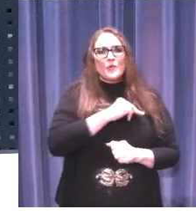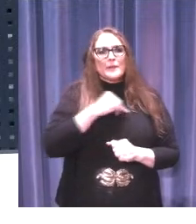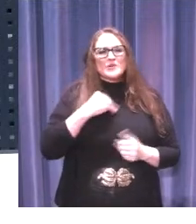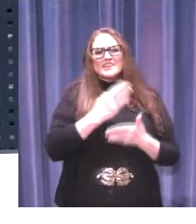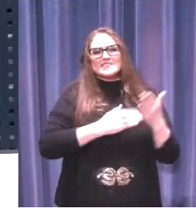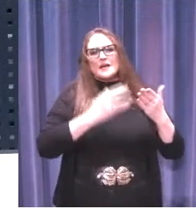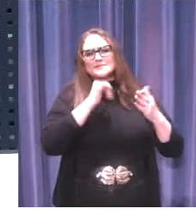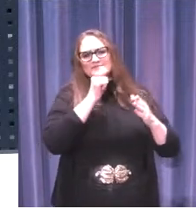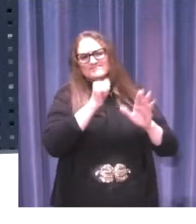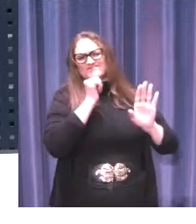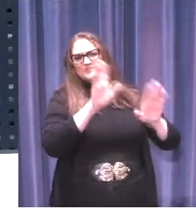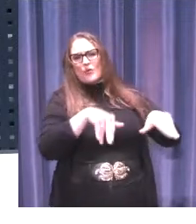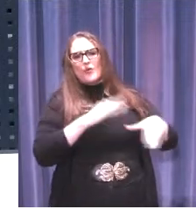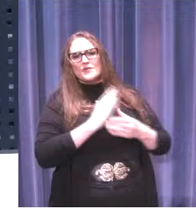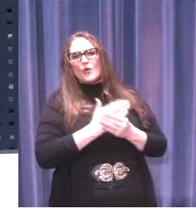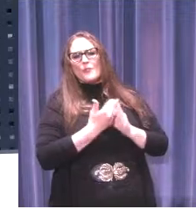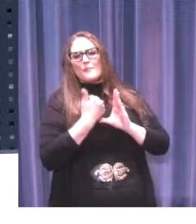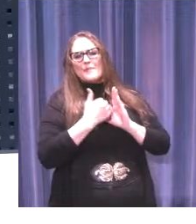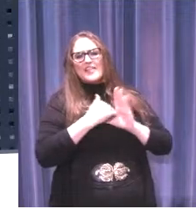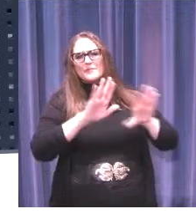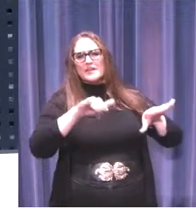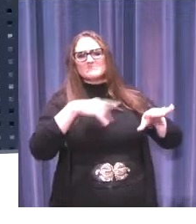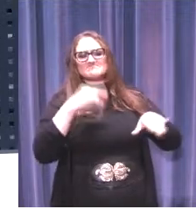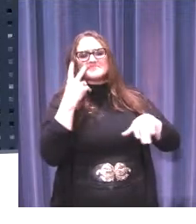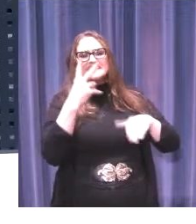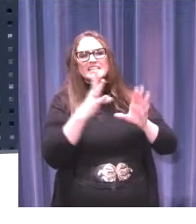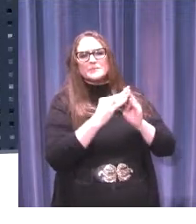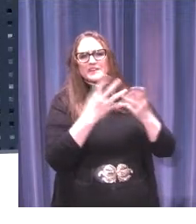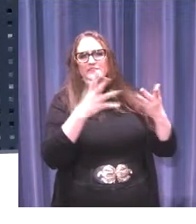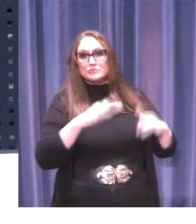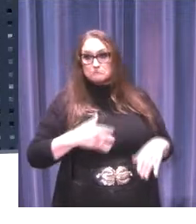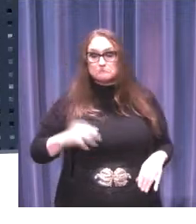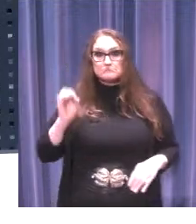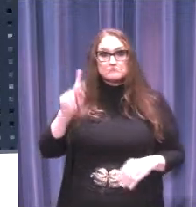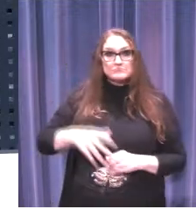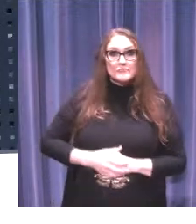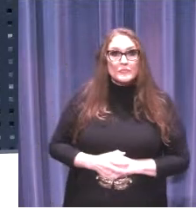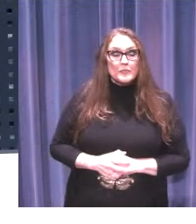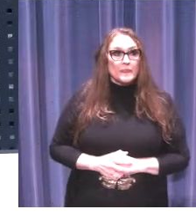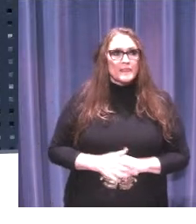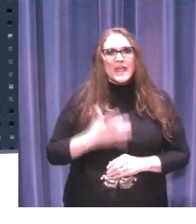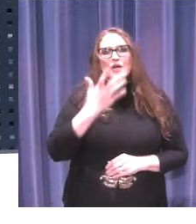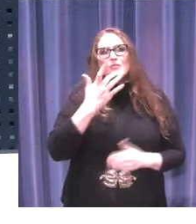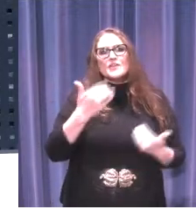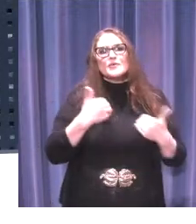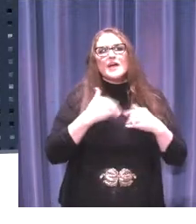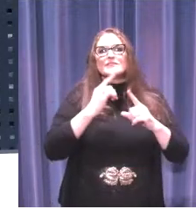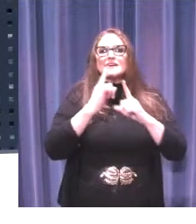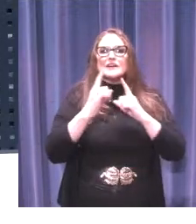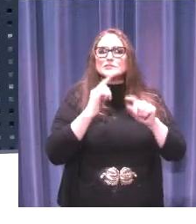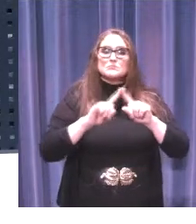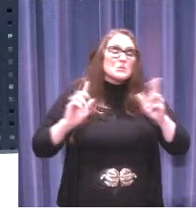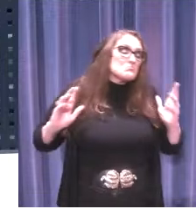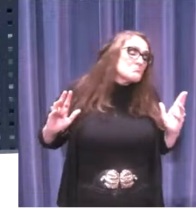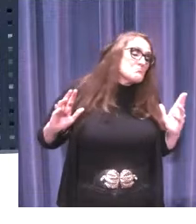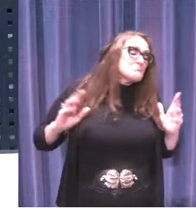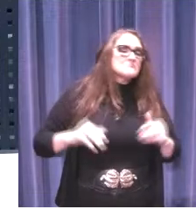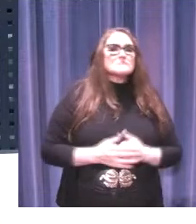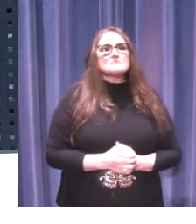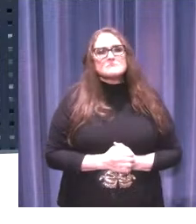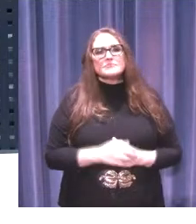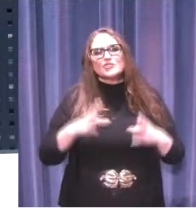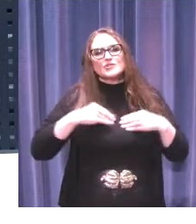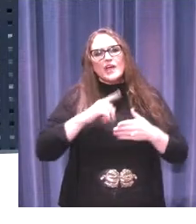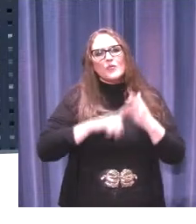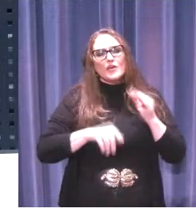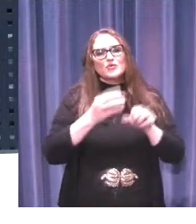bothered. Don't bother me. I'll see you at the meeting. Okay. I'd rather have a conversation, but you take what